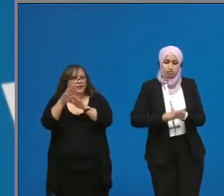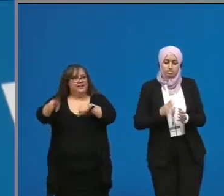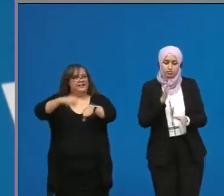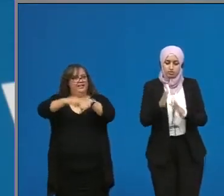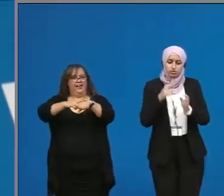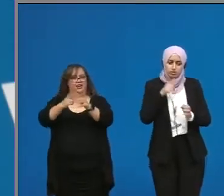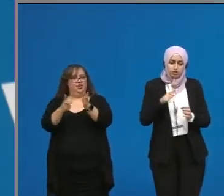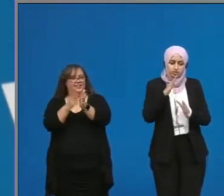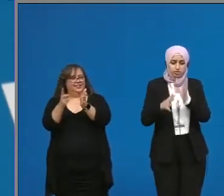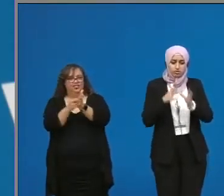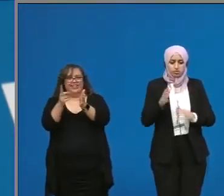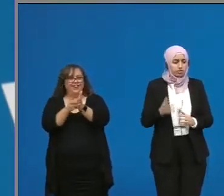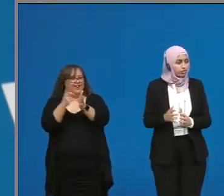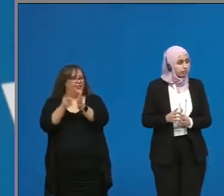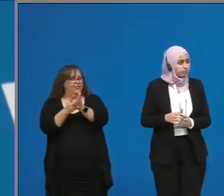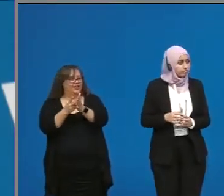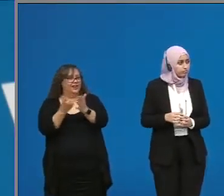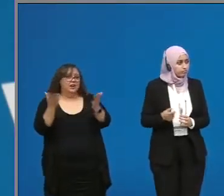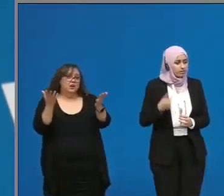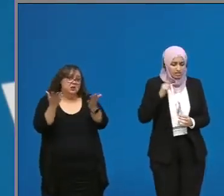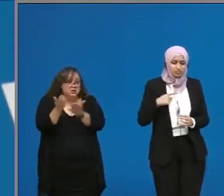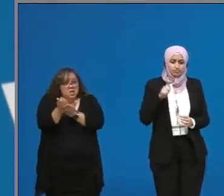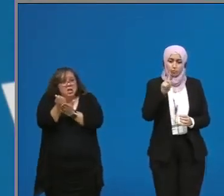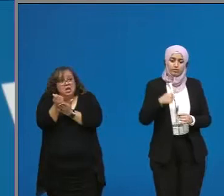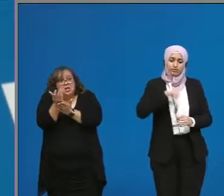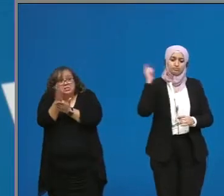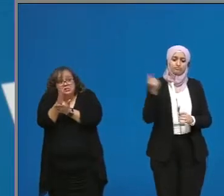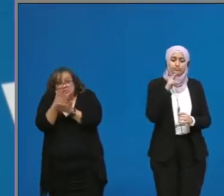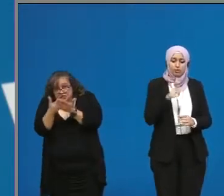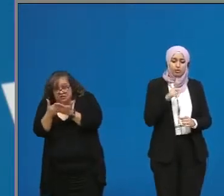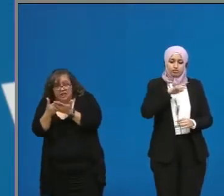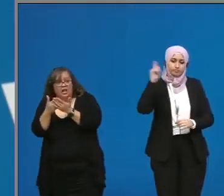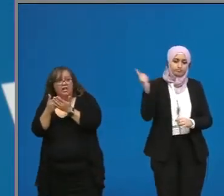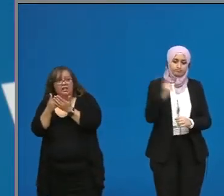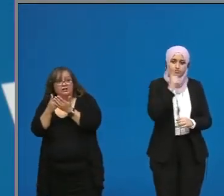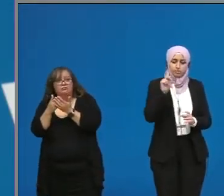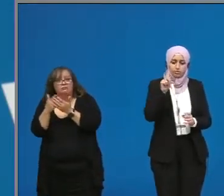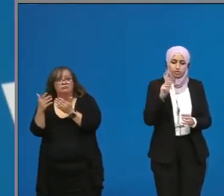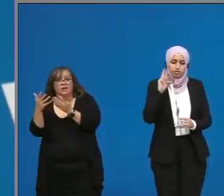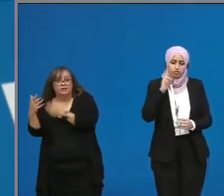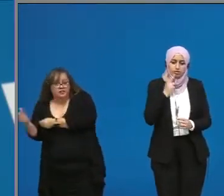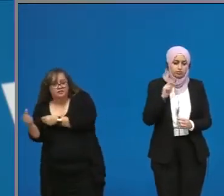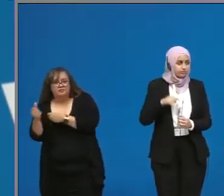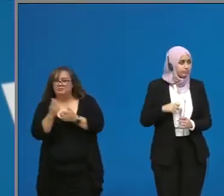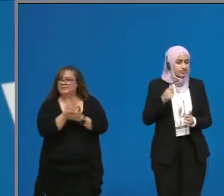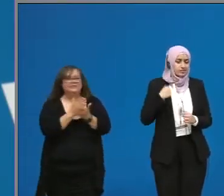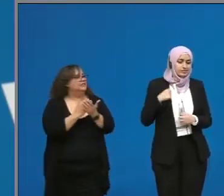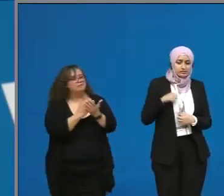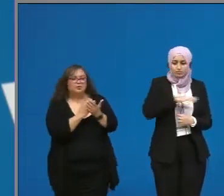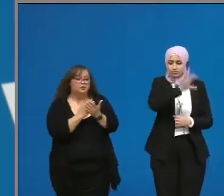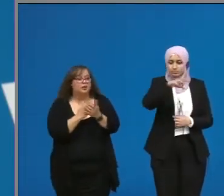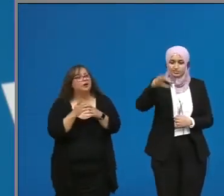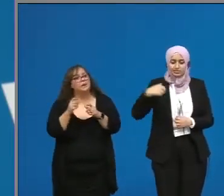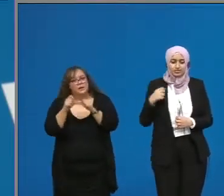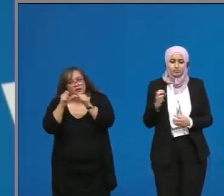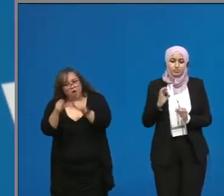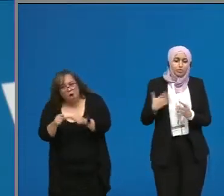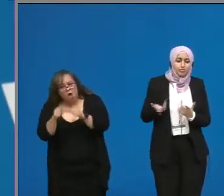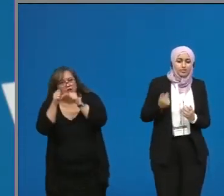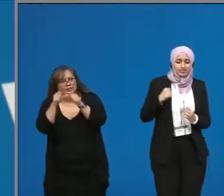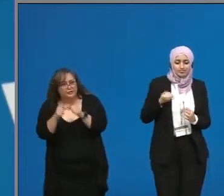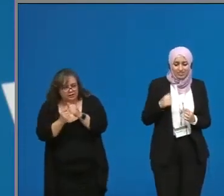many countries now have, but unfortunately our countries lack, I think, in this regard. And these dictionaries need to be constantly reviewed and